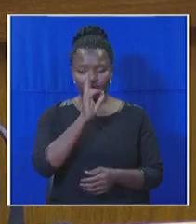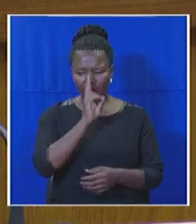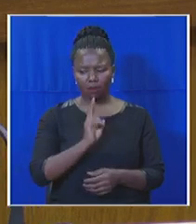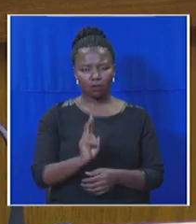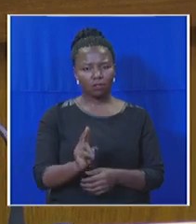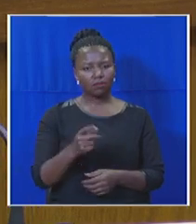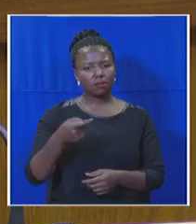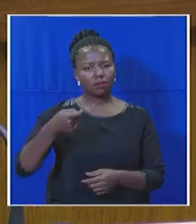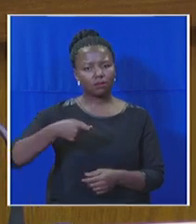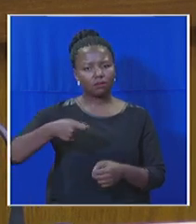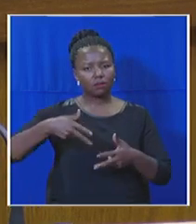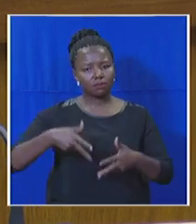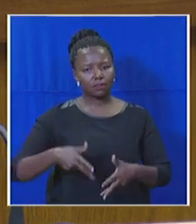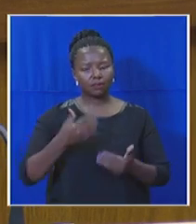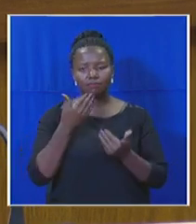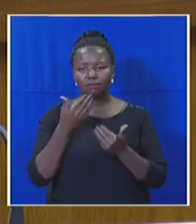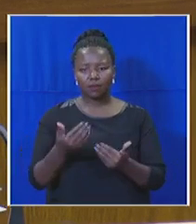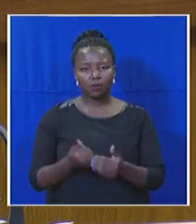Speaker.